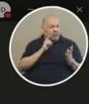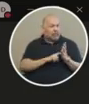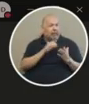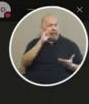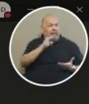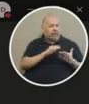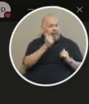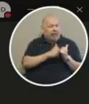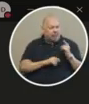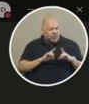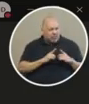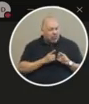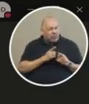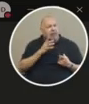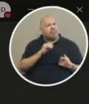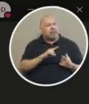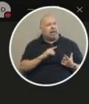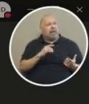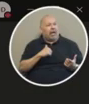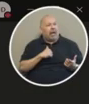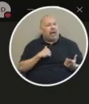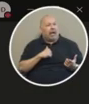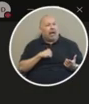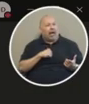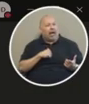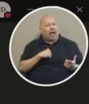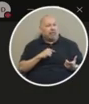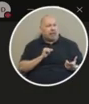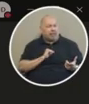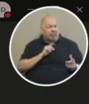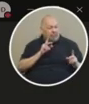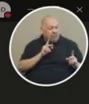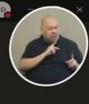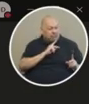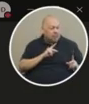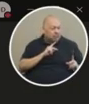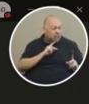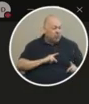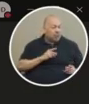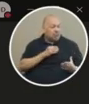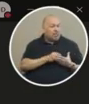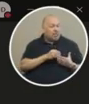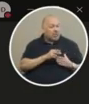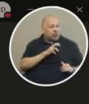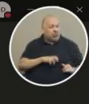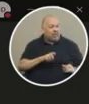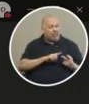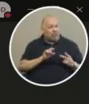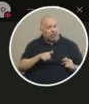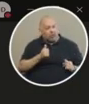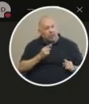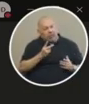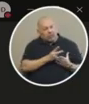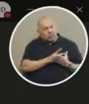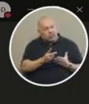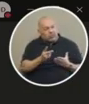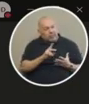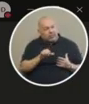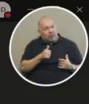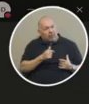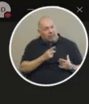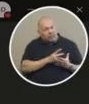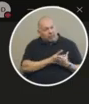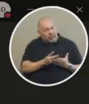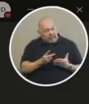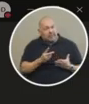each of the departments. I didn't want to personally have to bring a budget transfer now, have to do another one in 2 weeks, and then another one in another